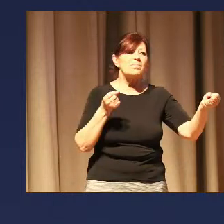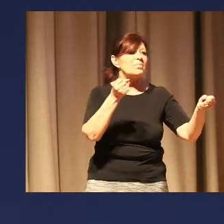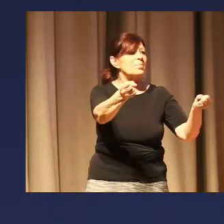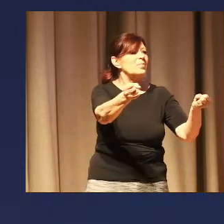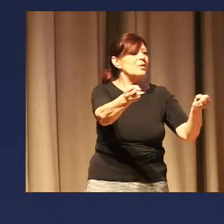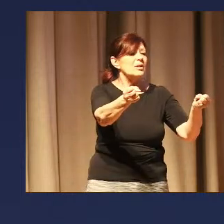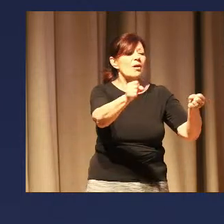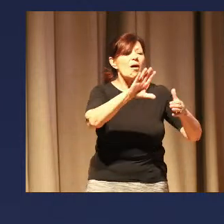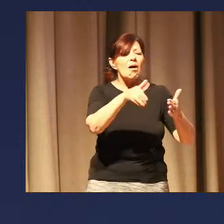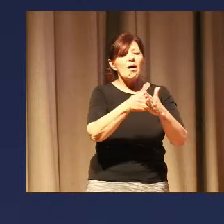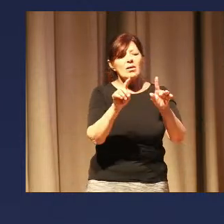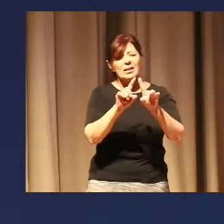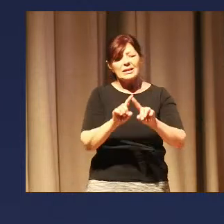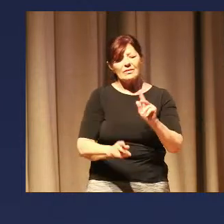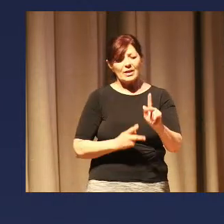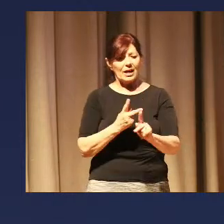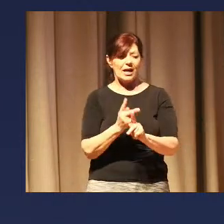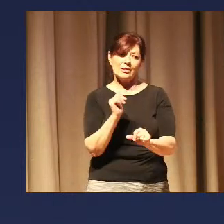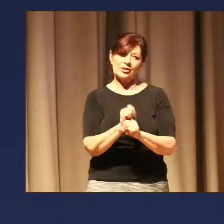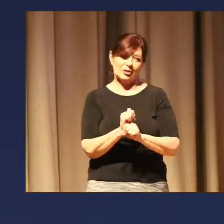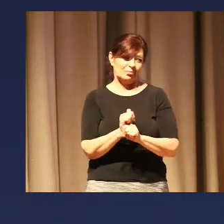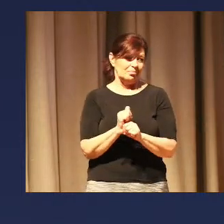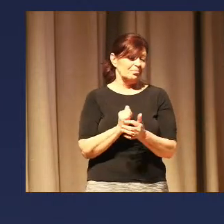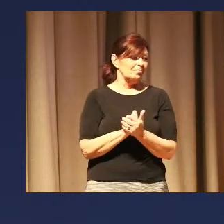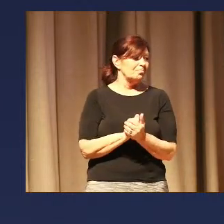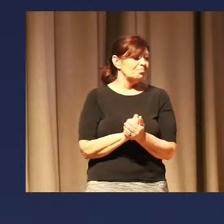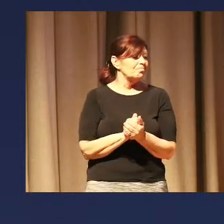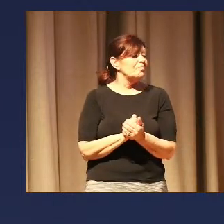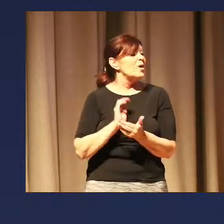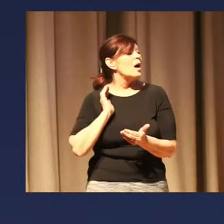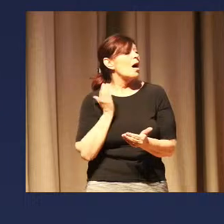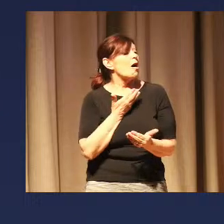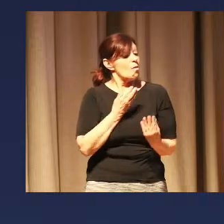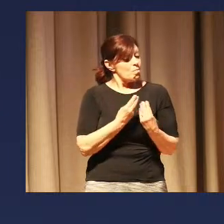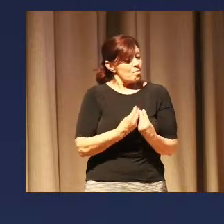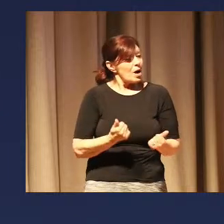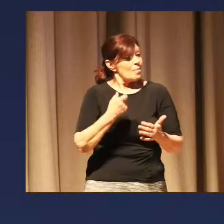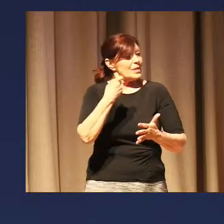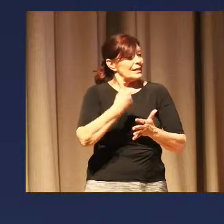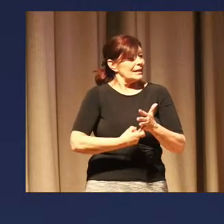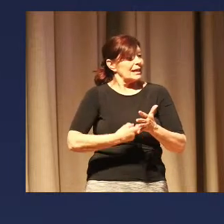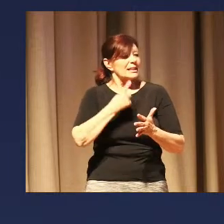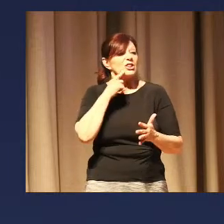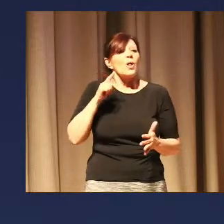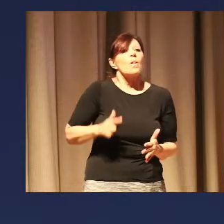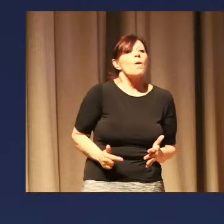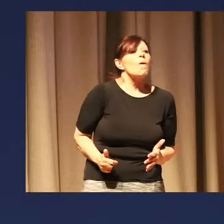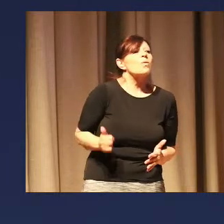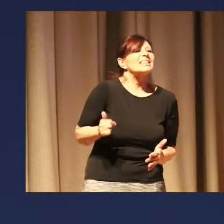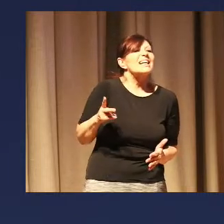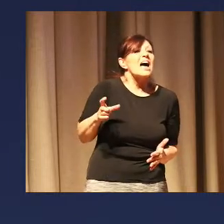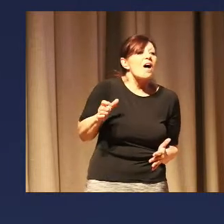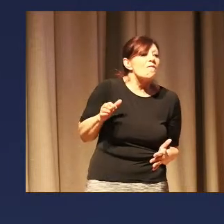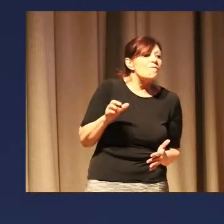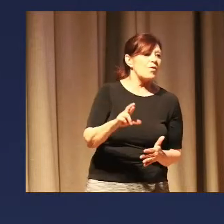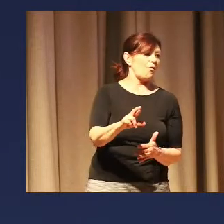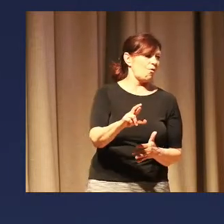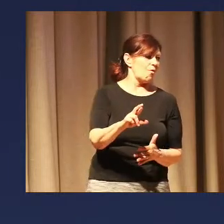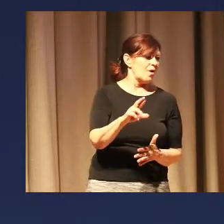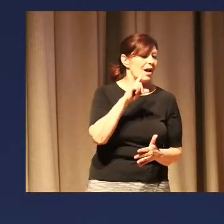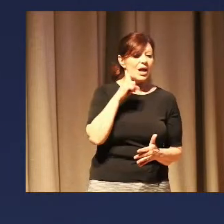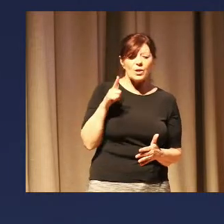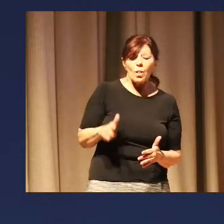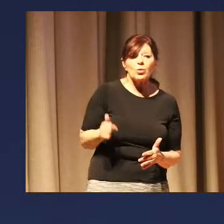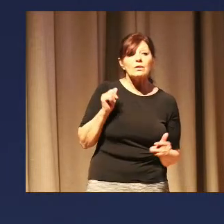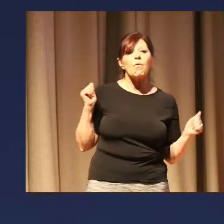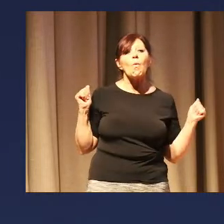residents into all types of available jobs. Our property tax rate is at the lowest it has ever been and is the lowest